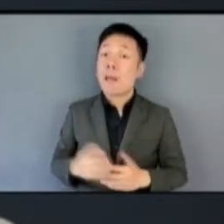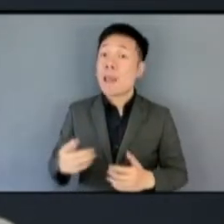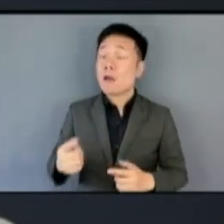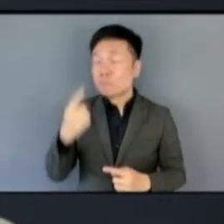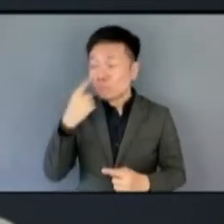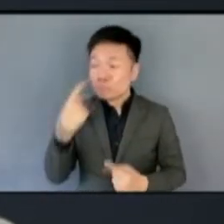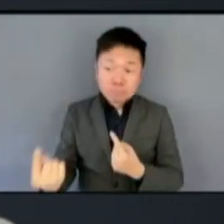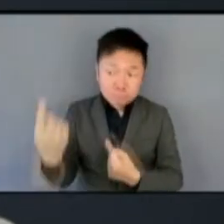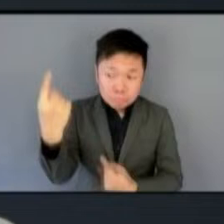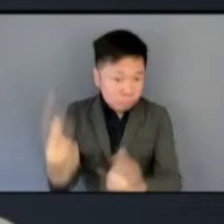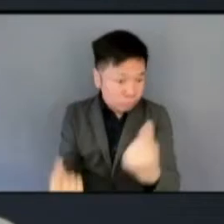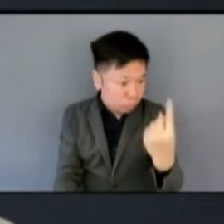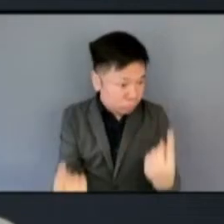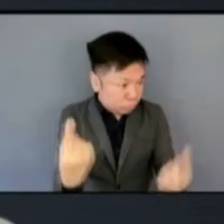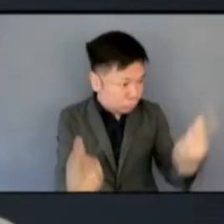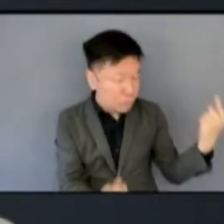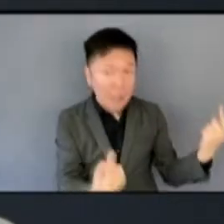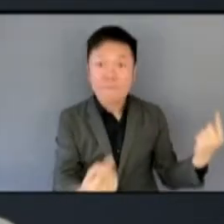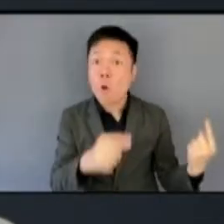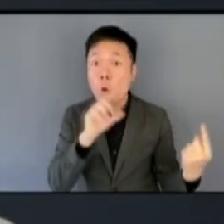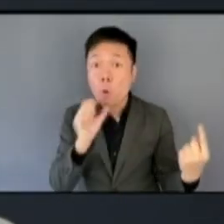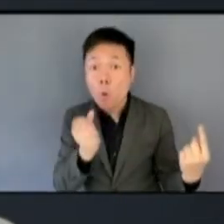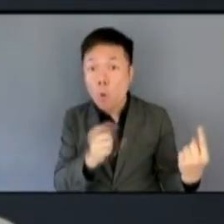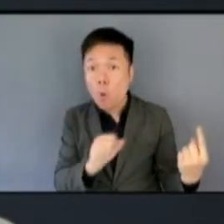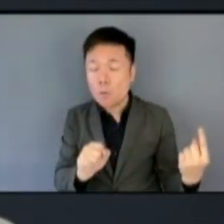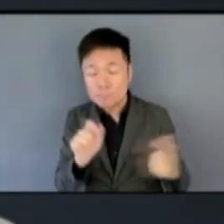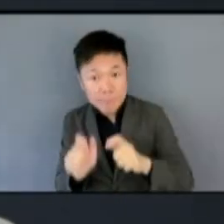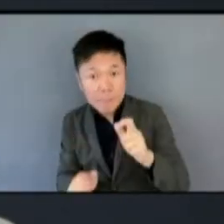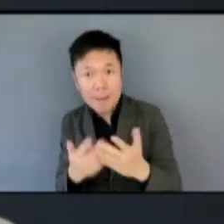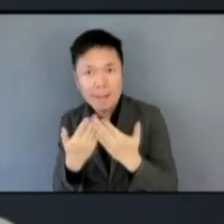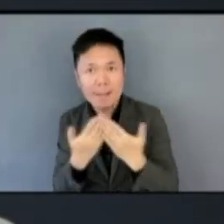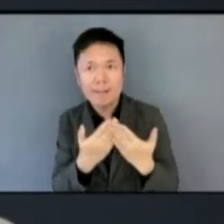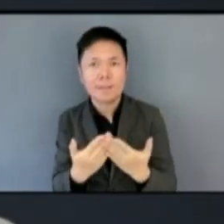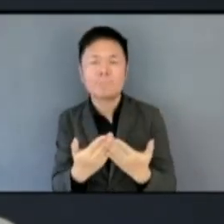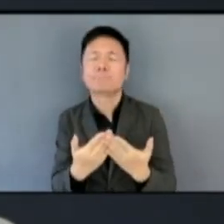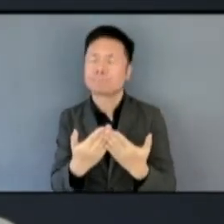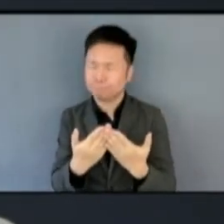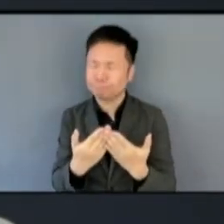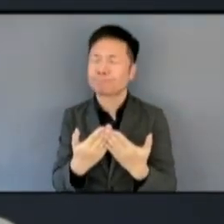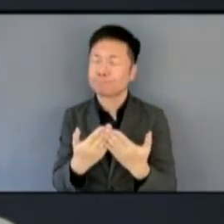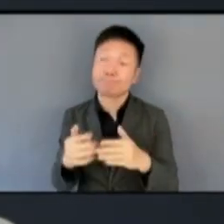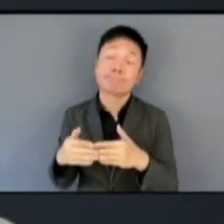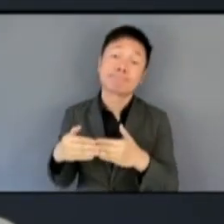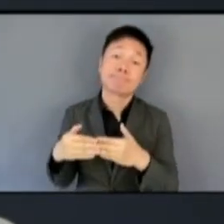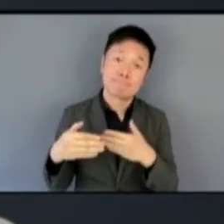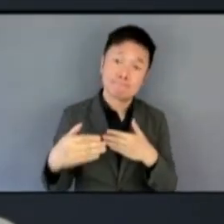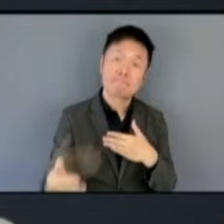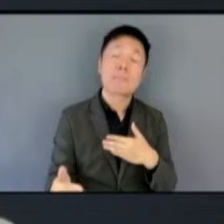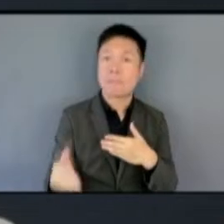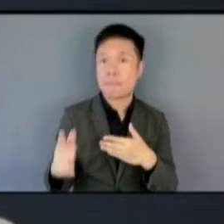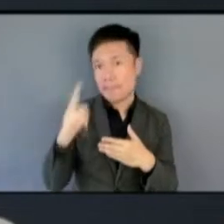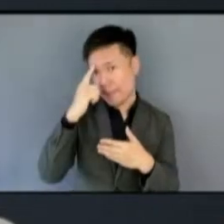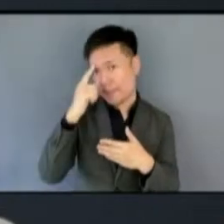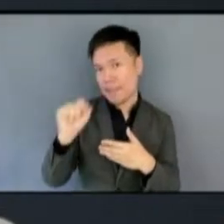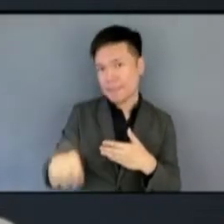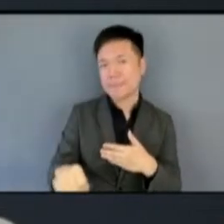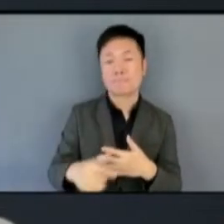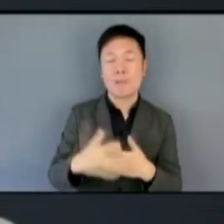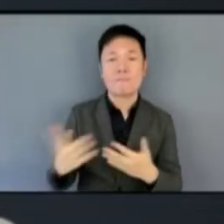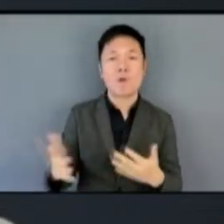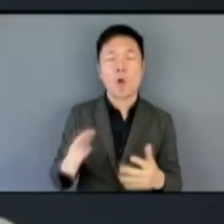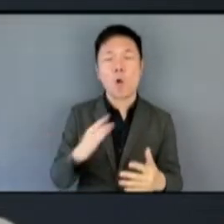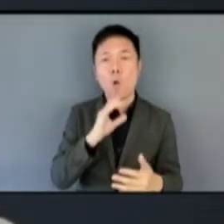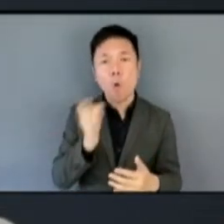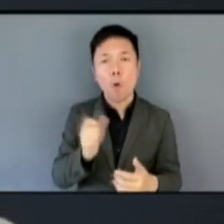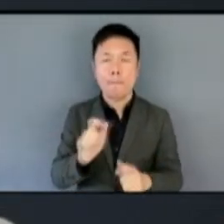and if we build on those, then the lifelong learning can be a huge way of engaging seniors in the community